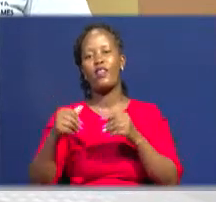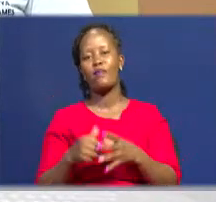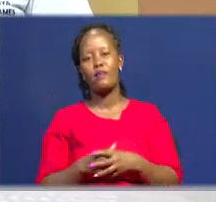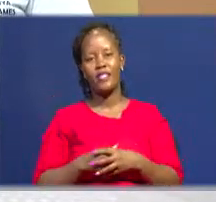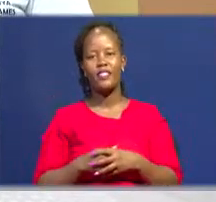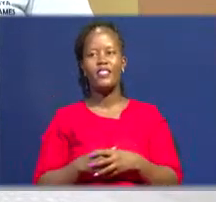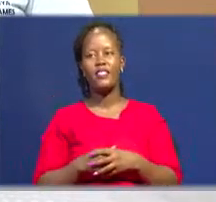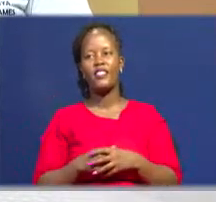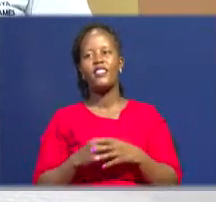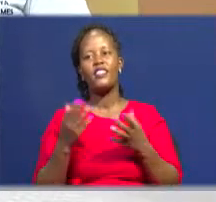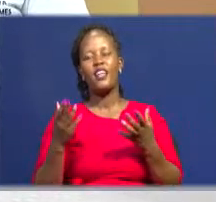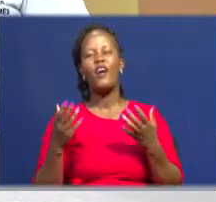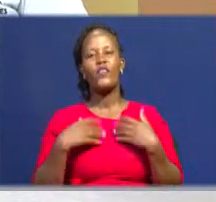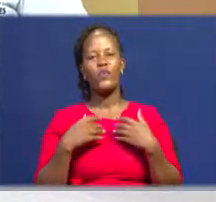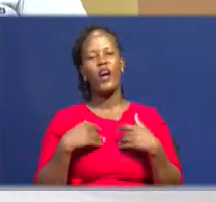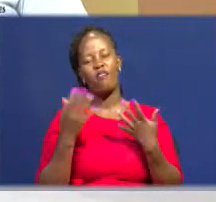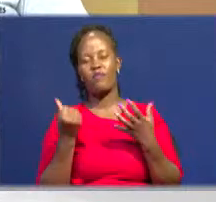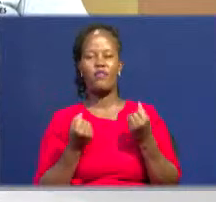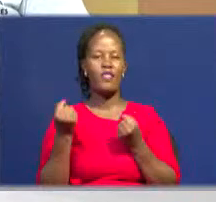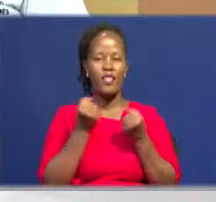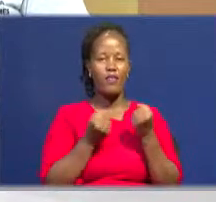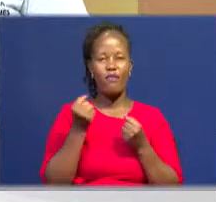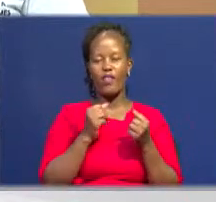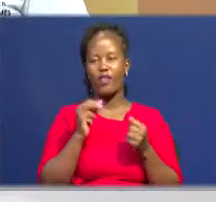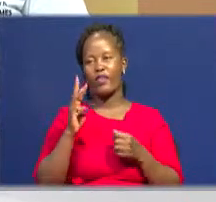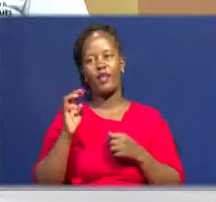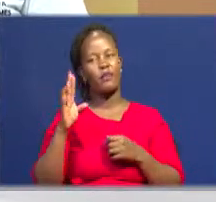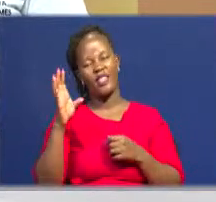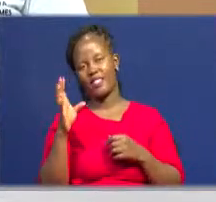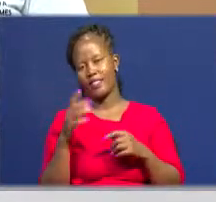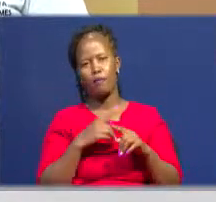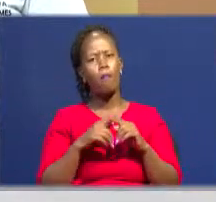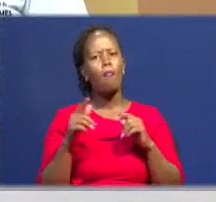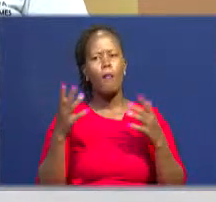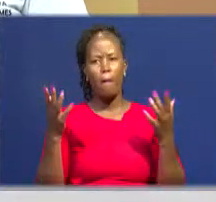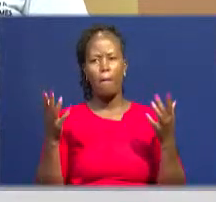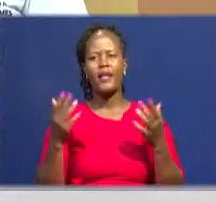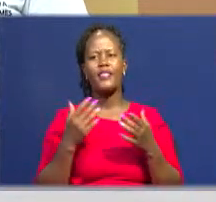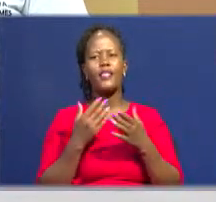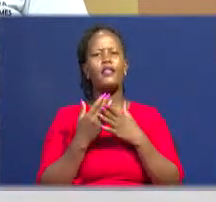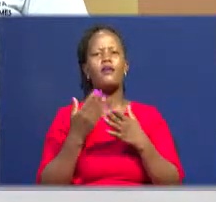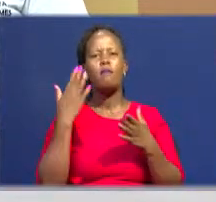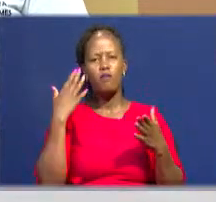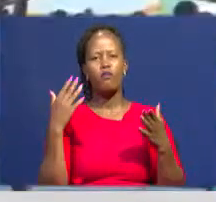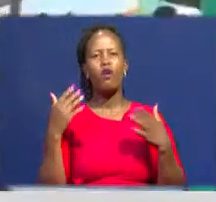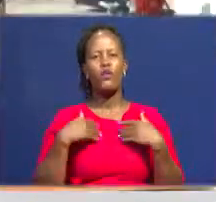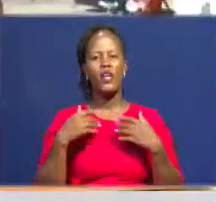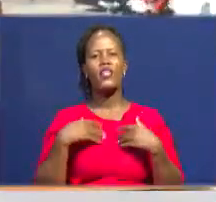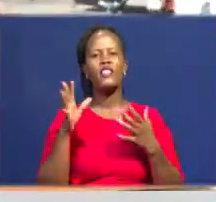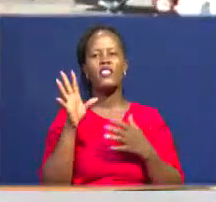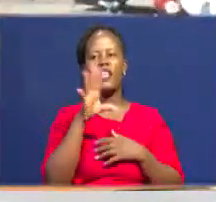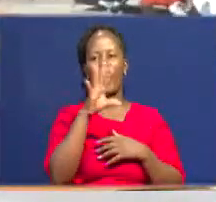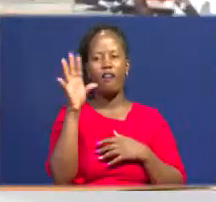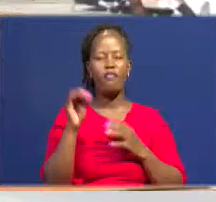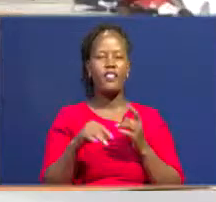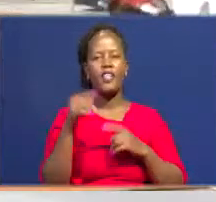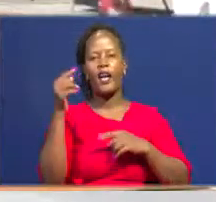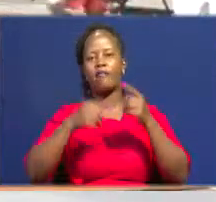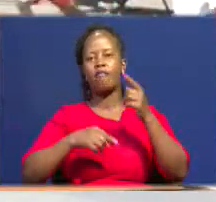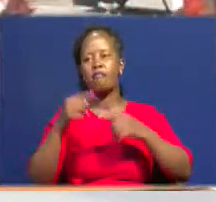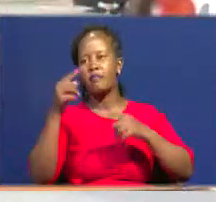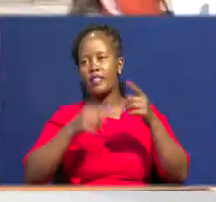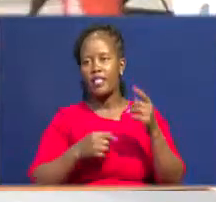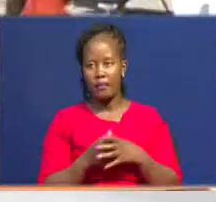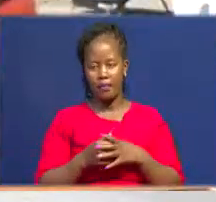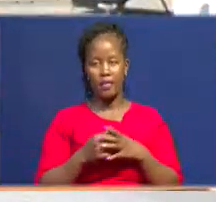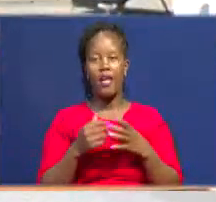I'll be pushing a Subaru somewhere else. But I definitely would like to see that, because I think we previously had it at the African Games. Yeah. Yeah. The